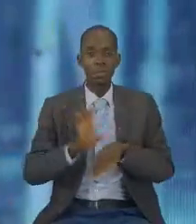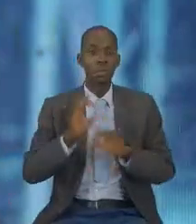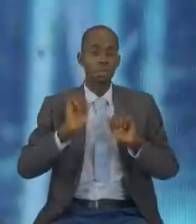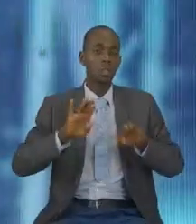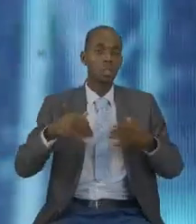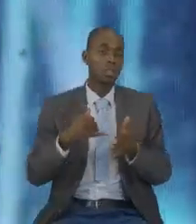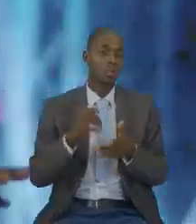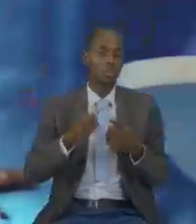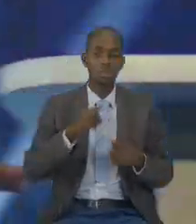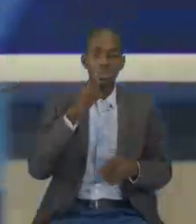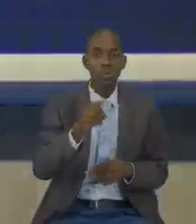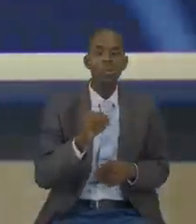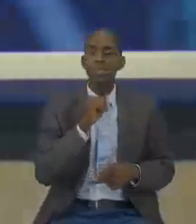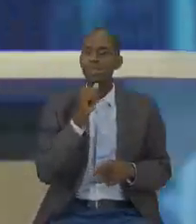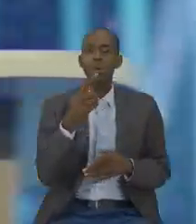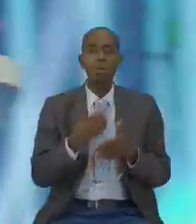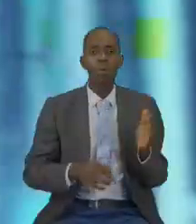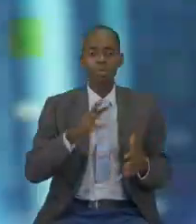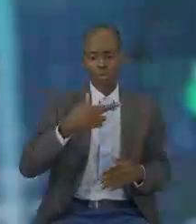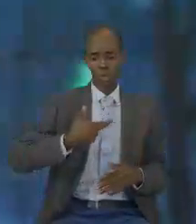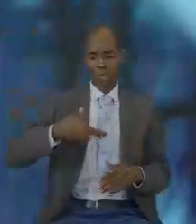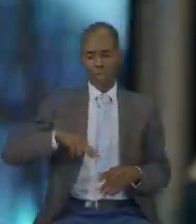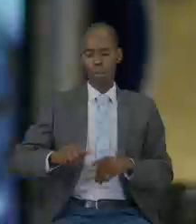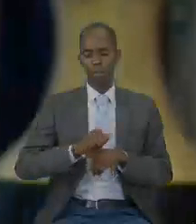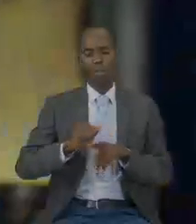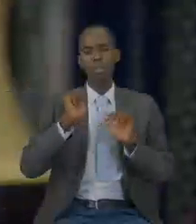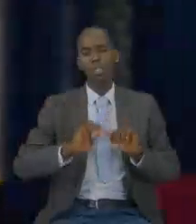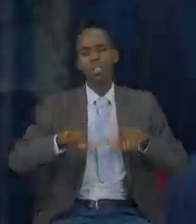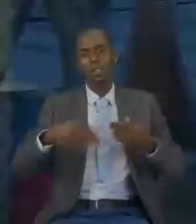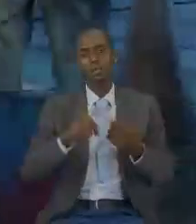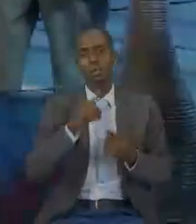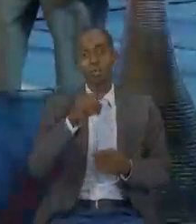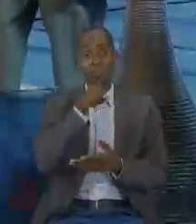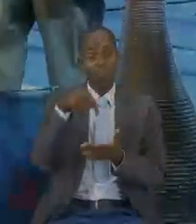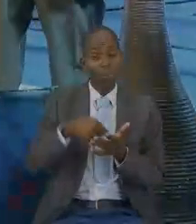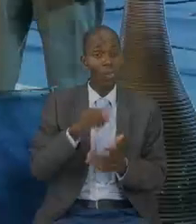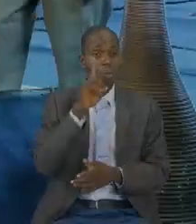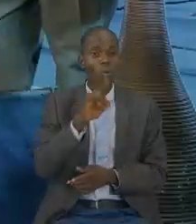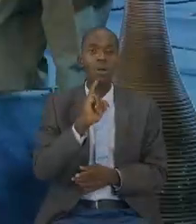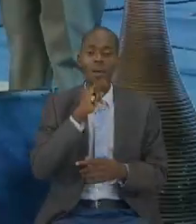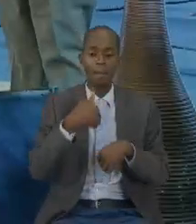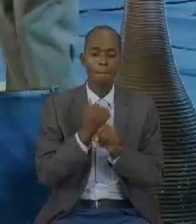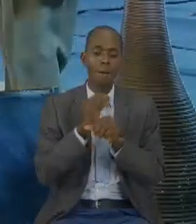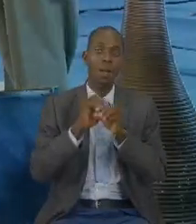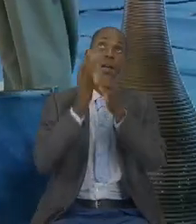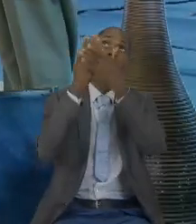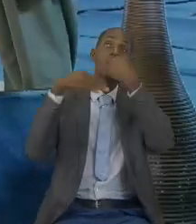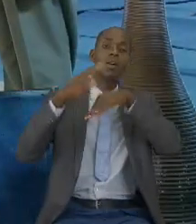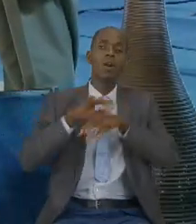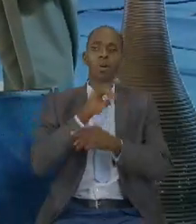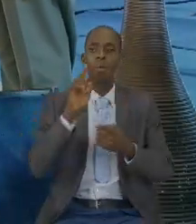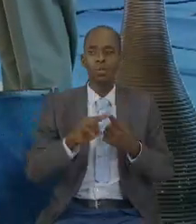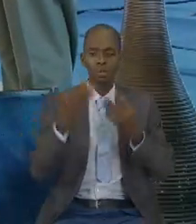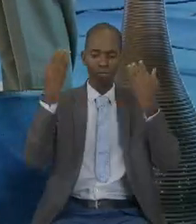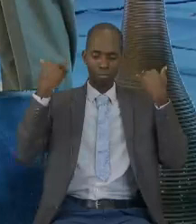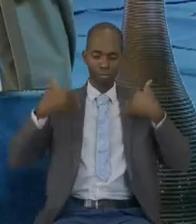not something your religion can give you. This one is made in heaven. And when you put that